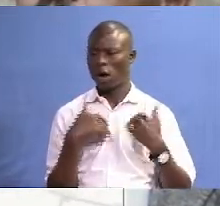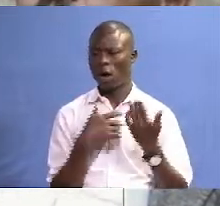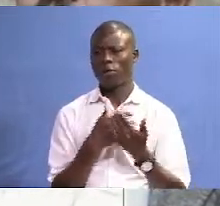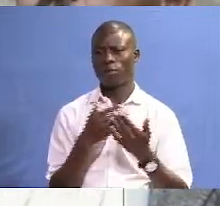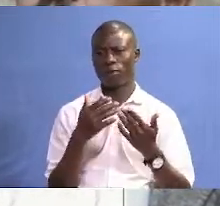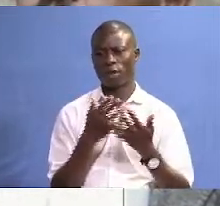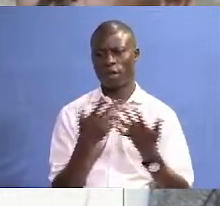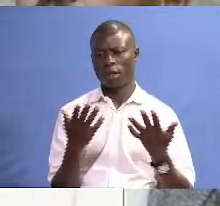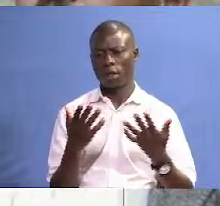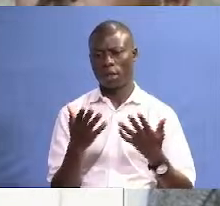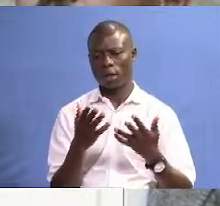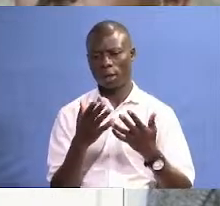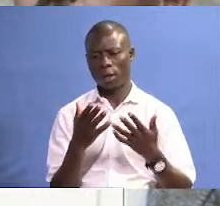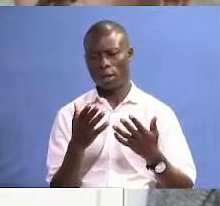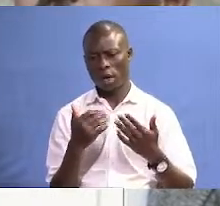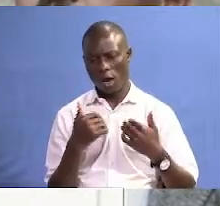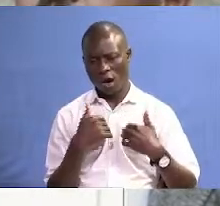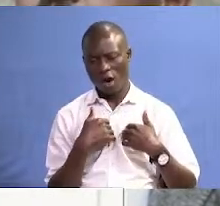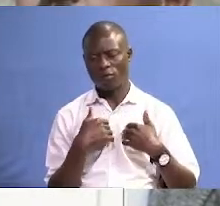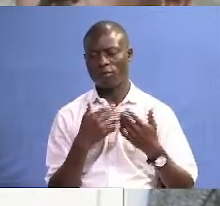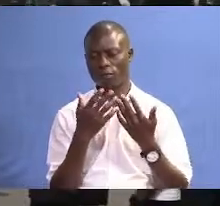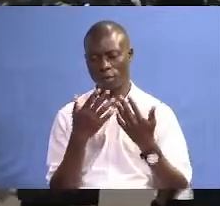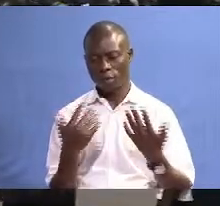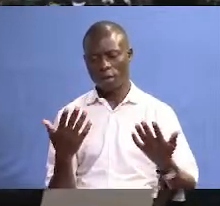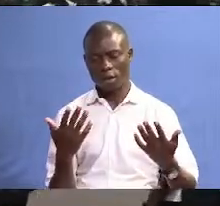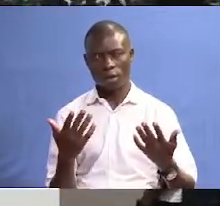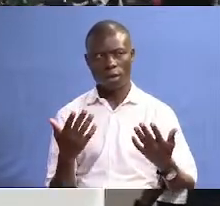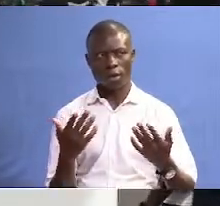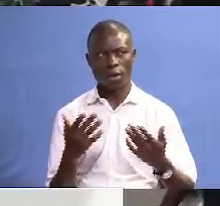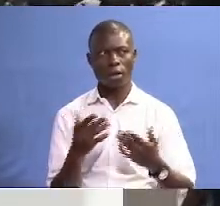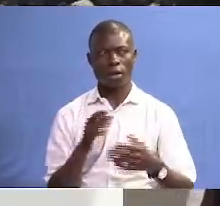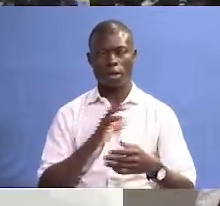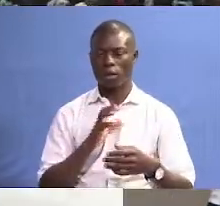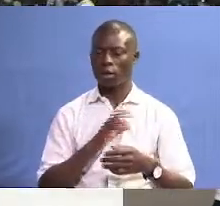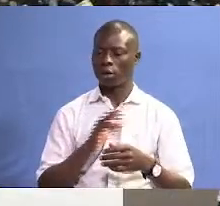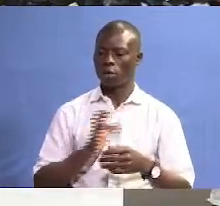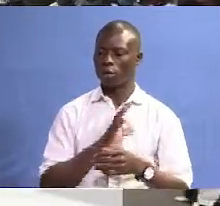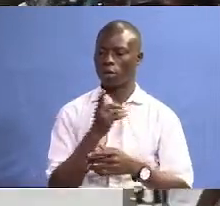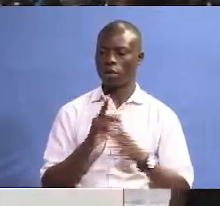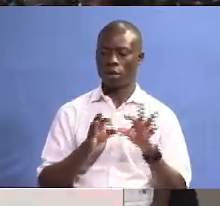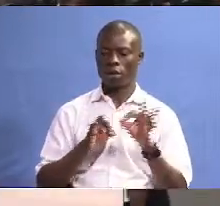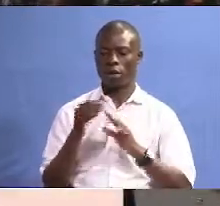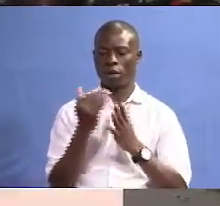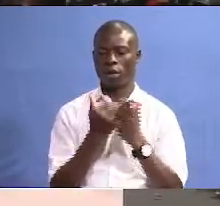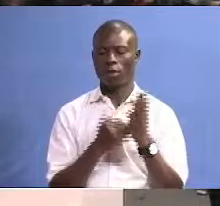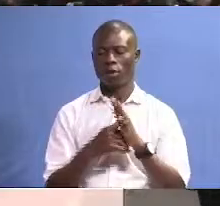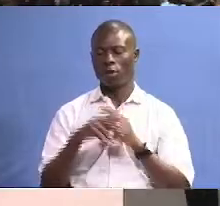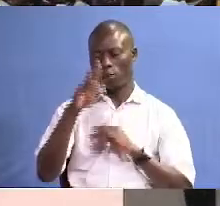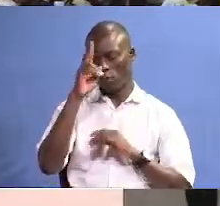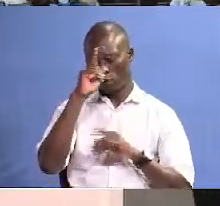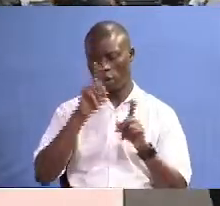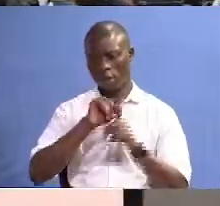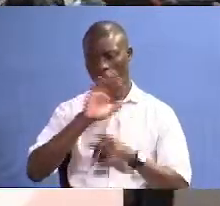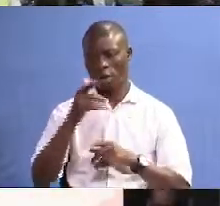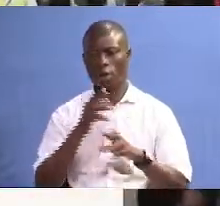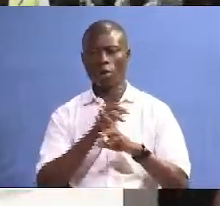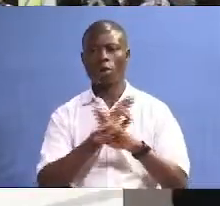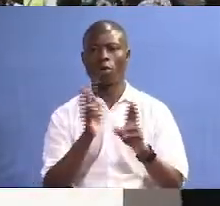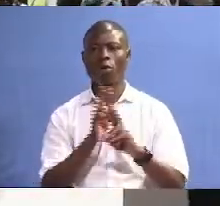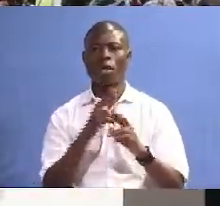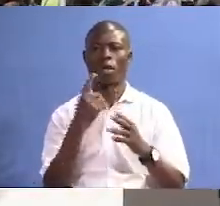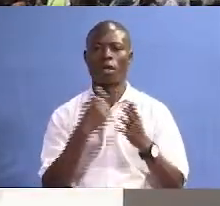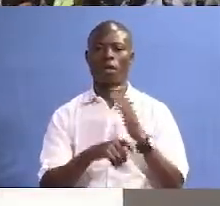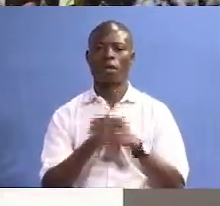wale wako na vitu ambao ziliporwa. Commissioner Obuo stated that the police in the county had already charged